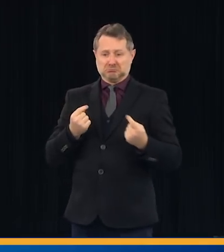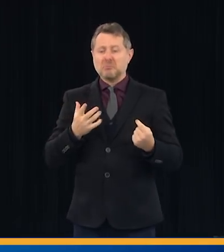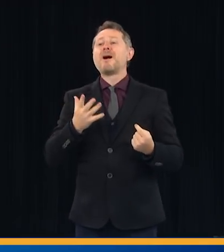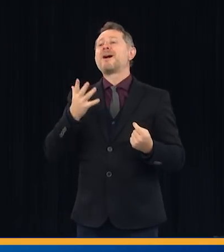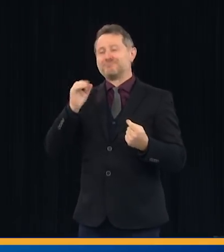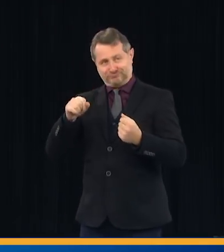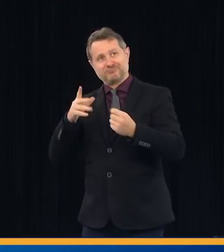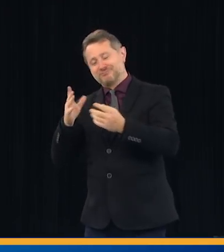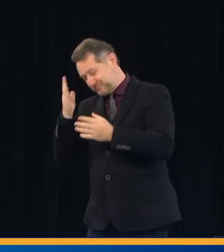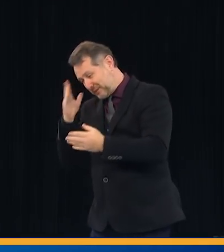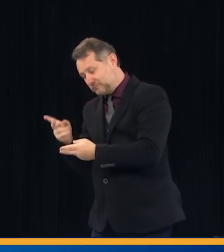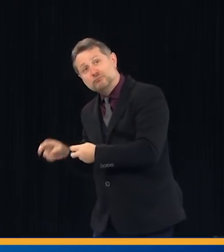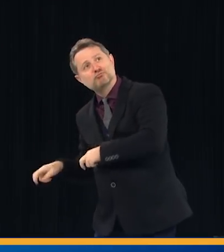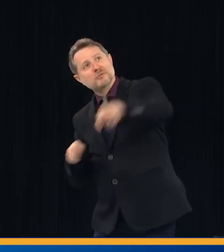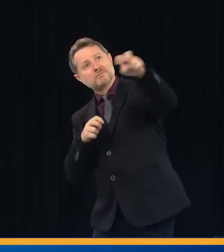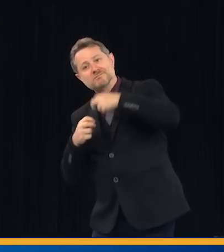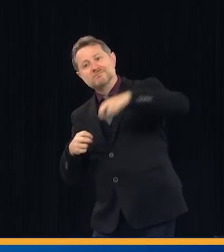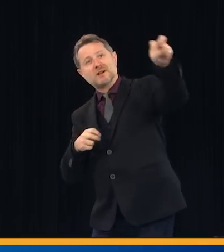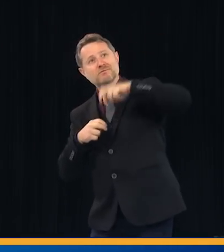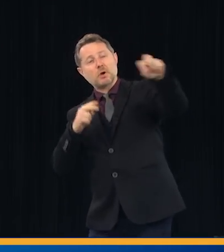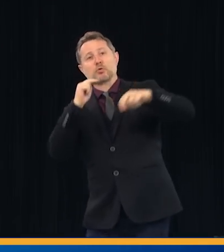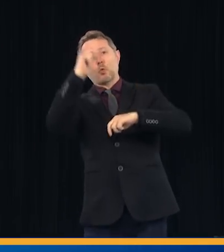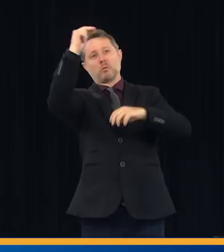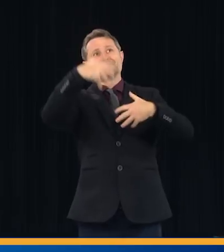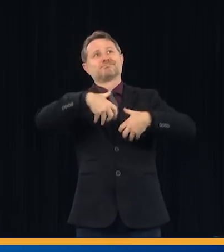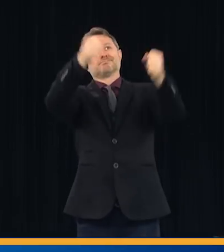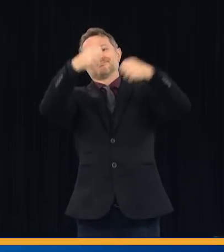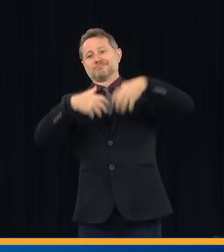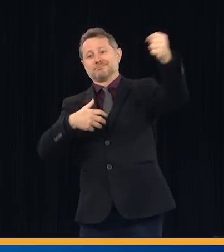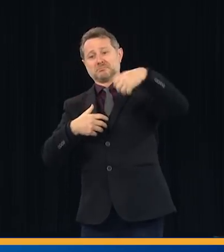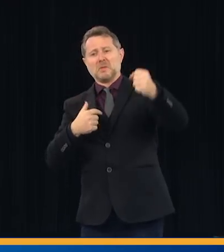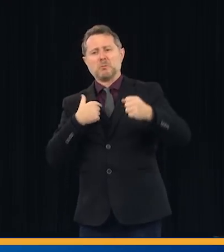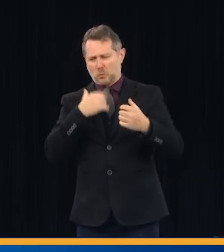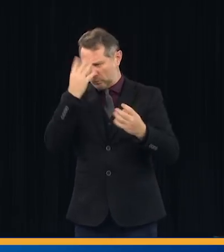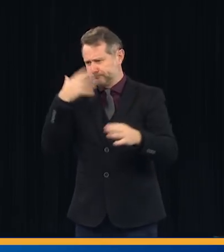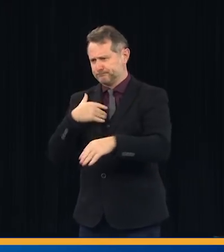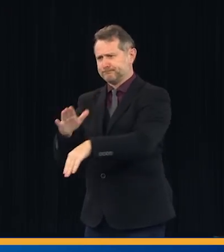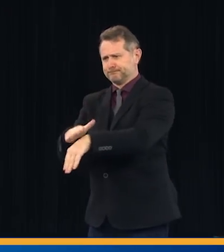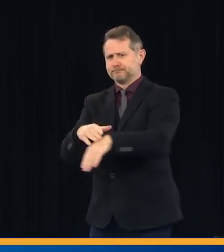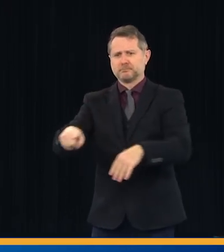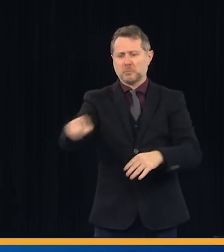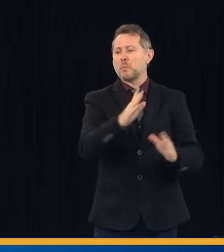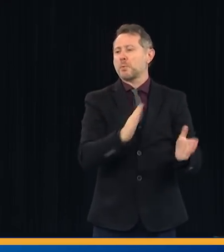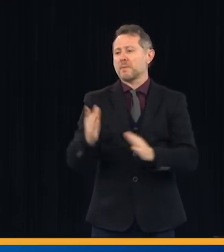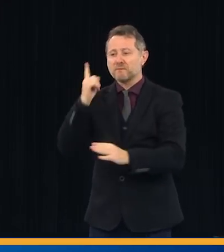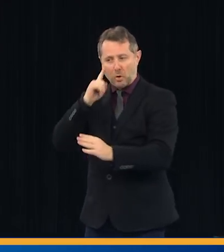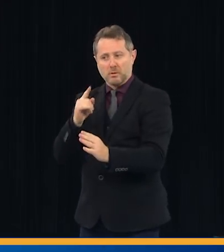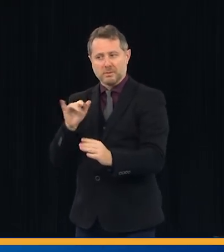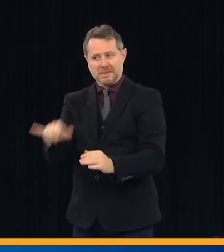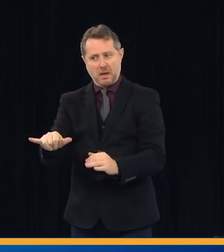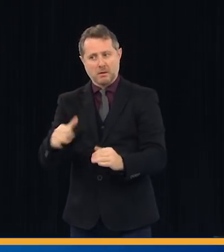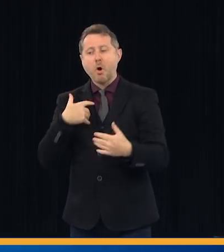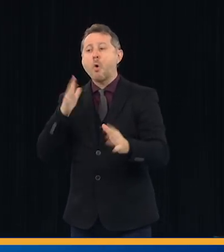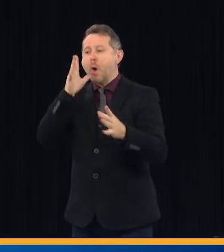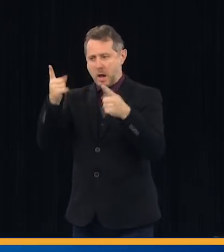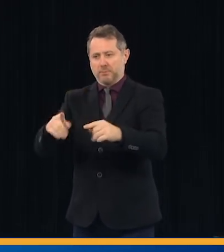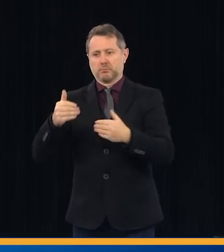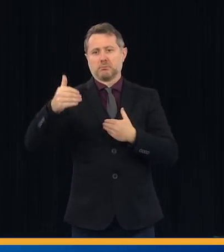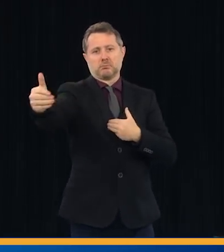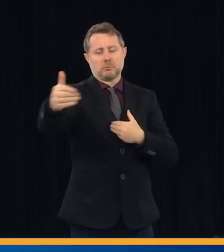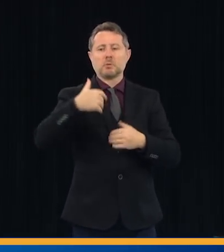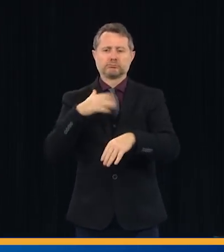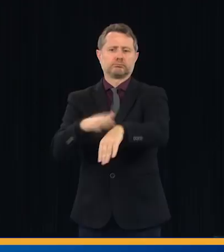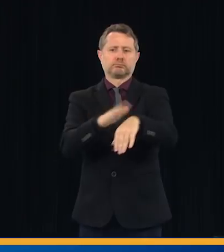different health system. And I just want them to anticipate that and see that that's coming. We have asked the